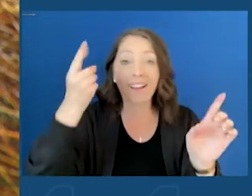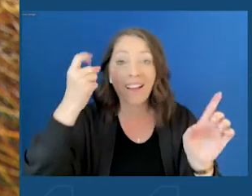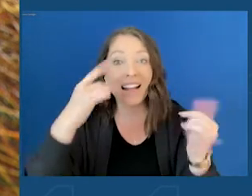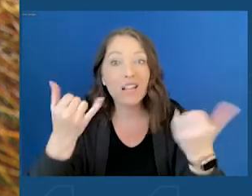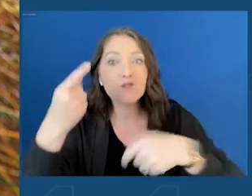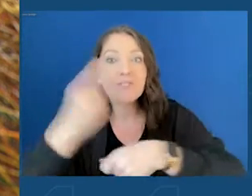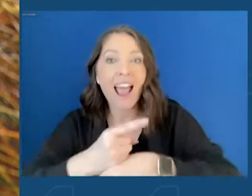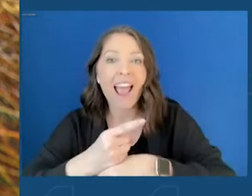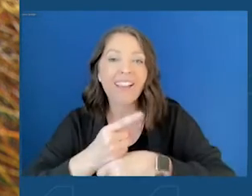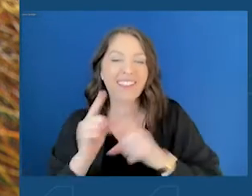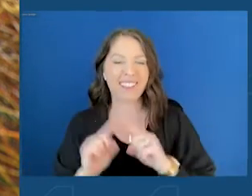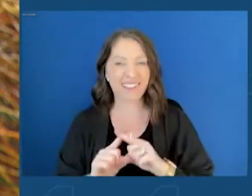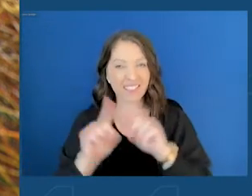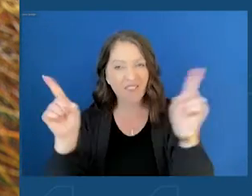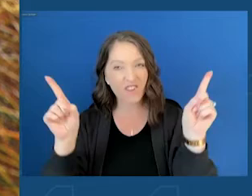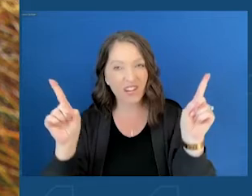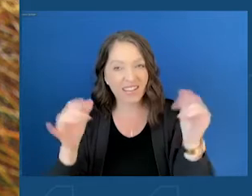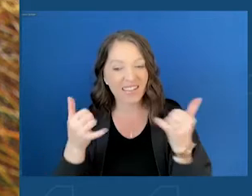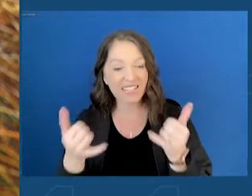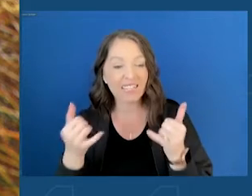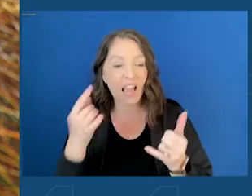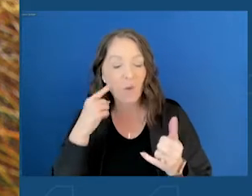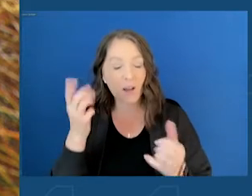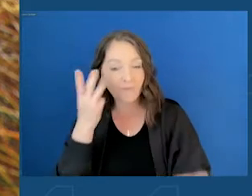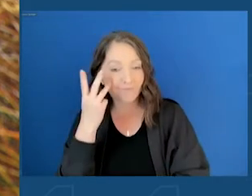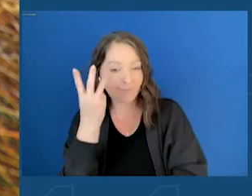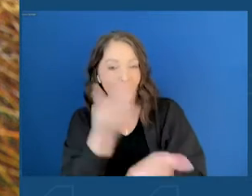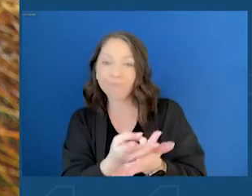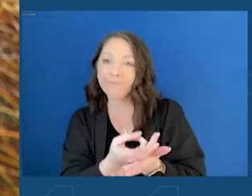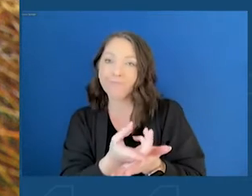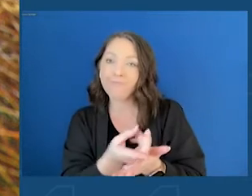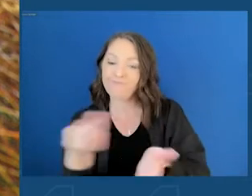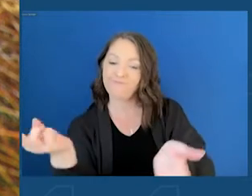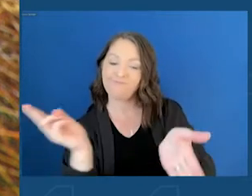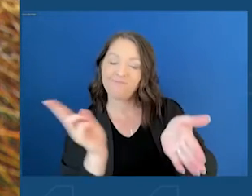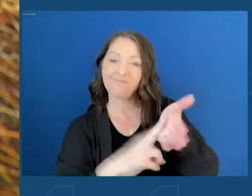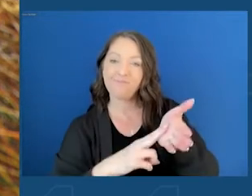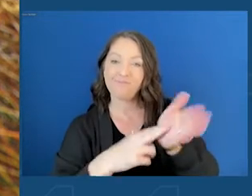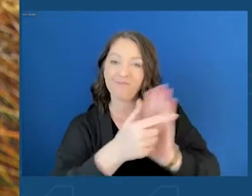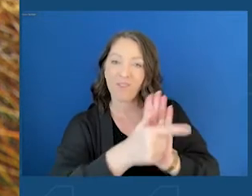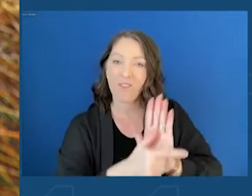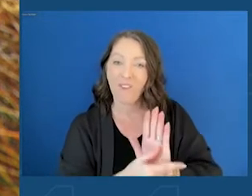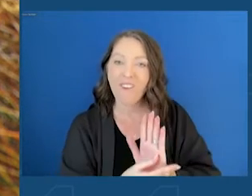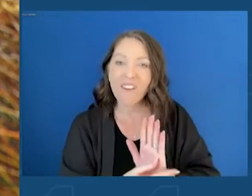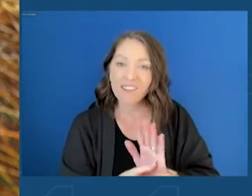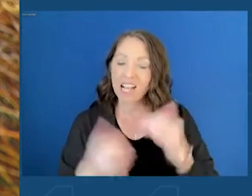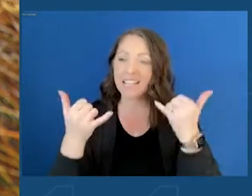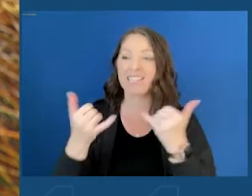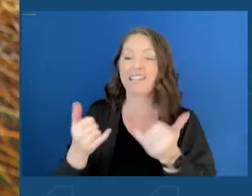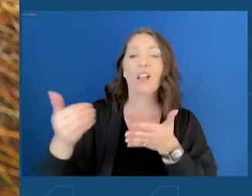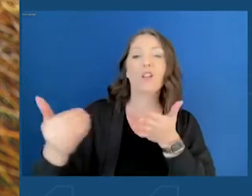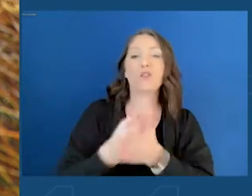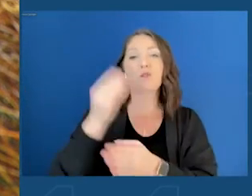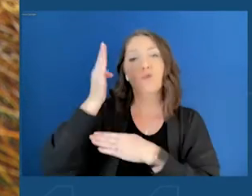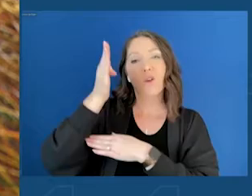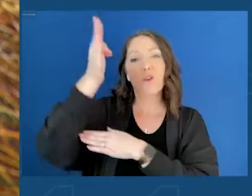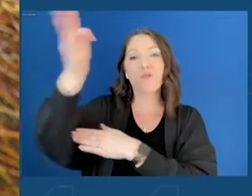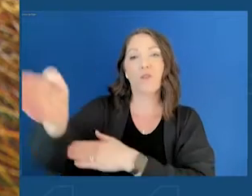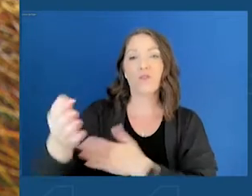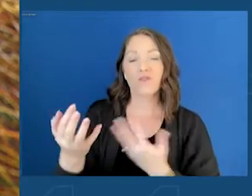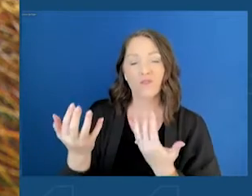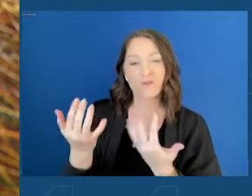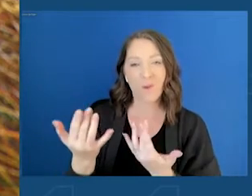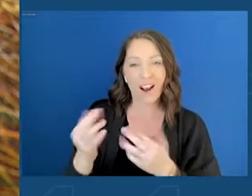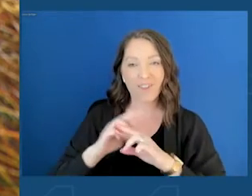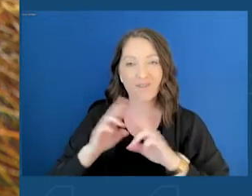different. Today, we bear witness to the signing of the Clean Slate Act. Today, a new future of possibility awaits. It